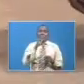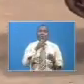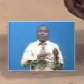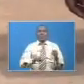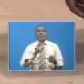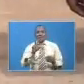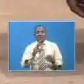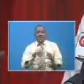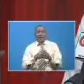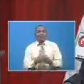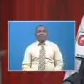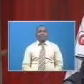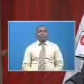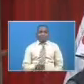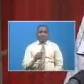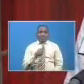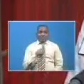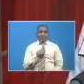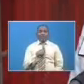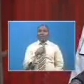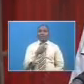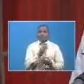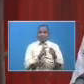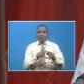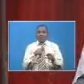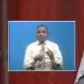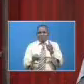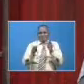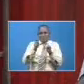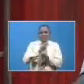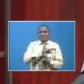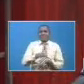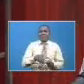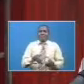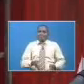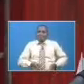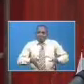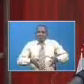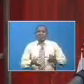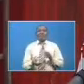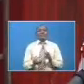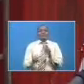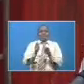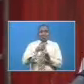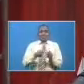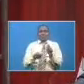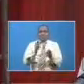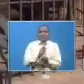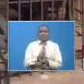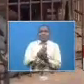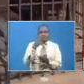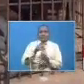the variables measured. I help sometimes changing the nappies or the diapers for the